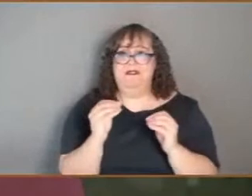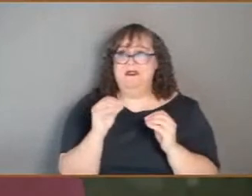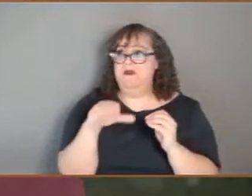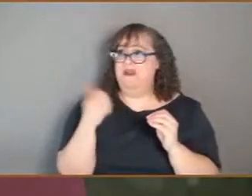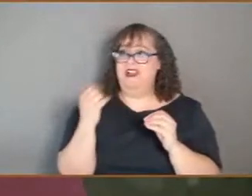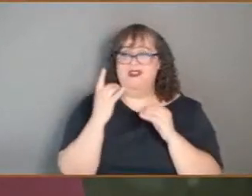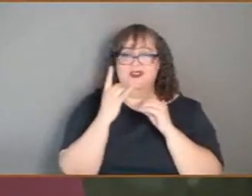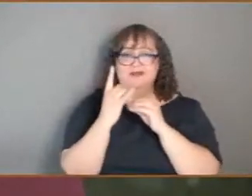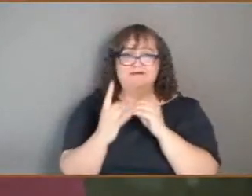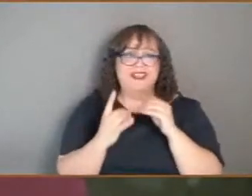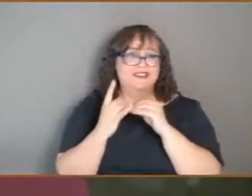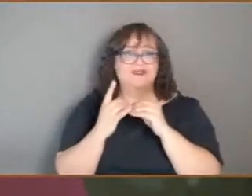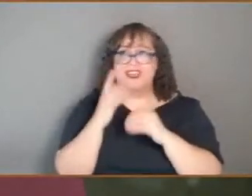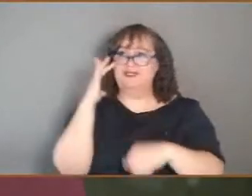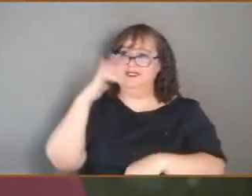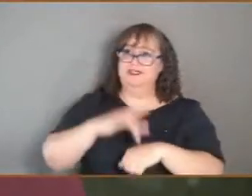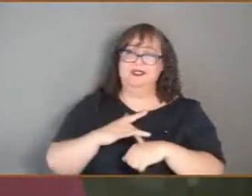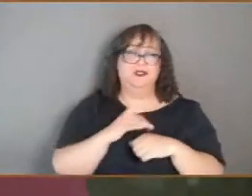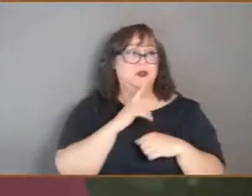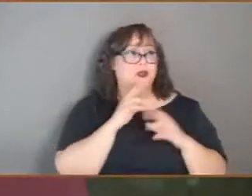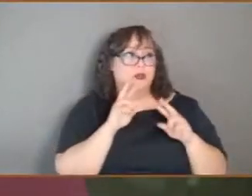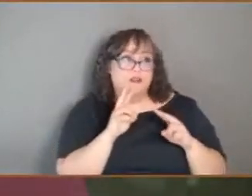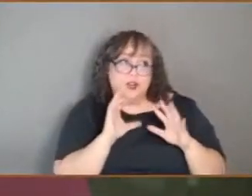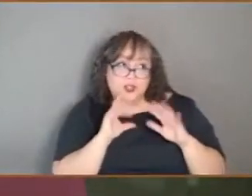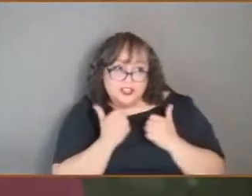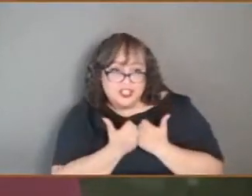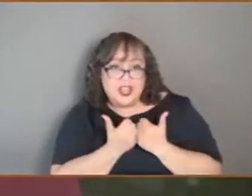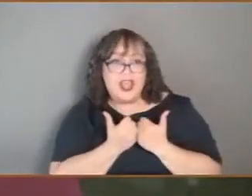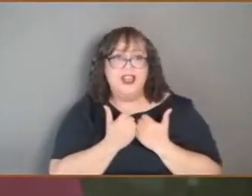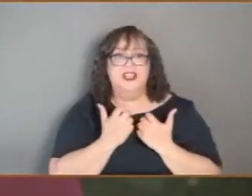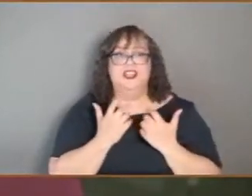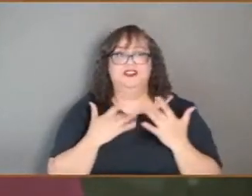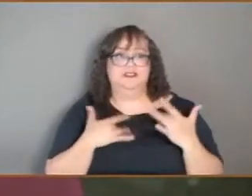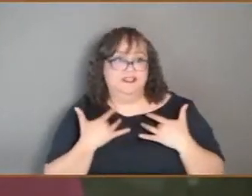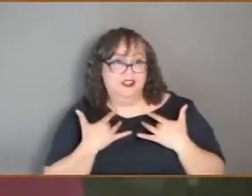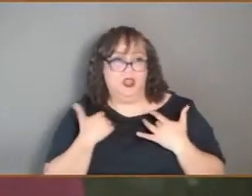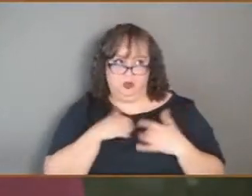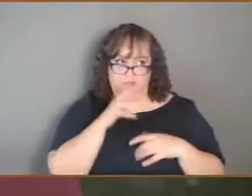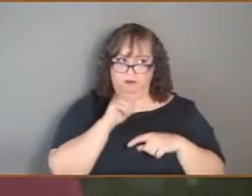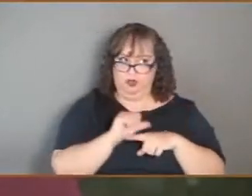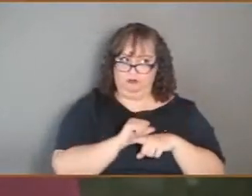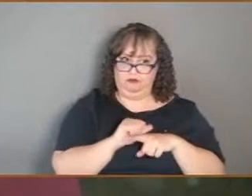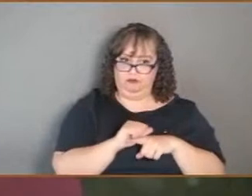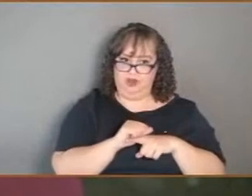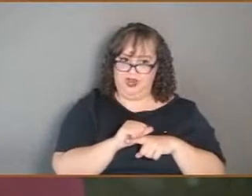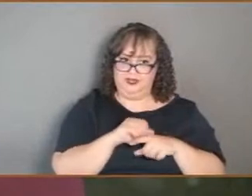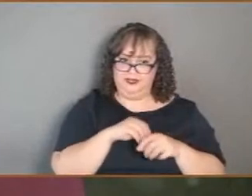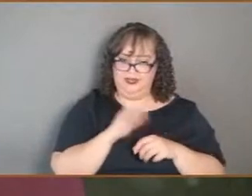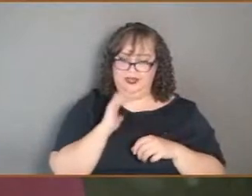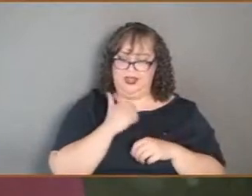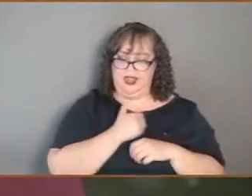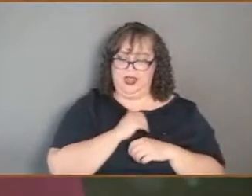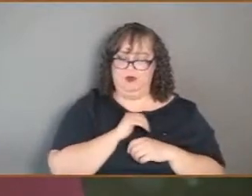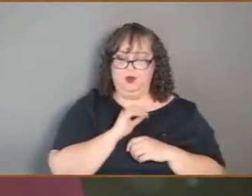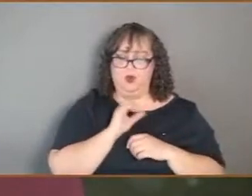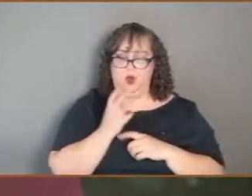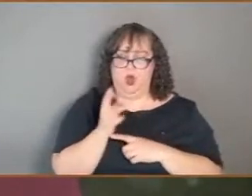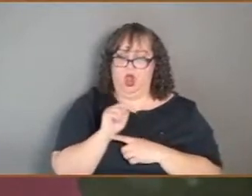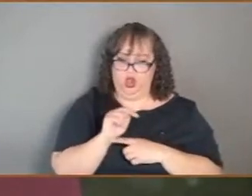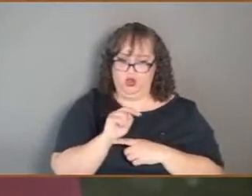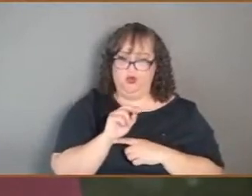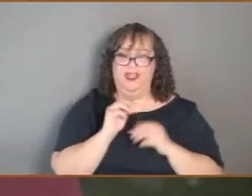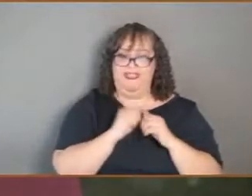for the challenge and very prepared. As Carly mentioned, we're going to practice on the Donald Johanson asteroid. So we're planning this